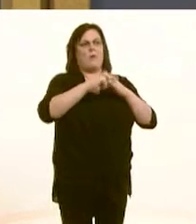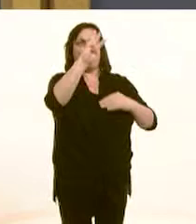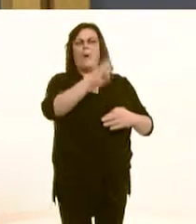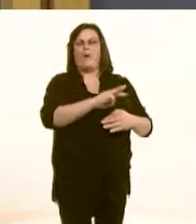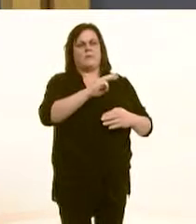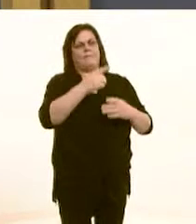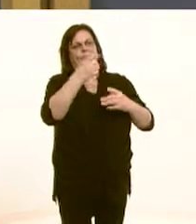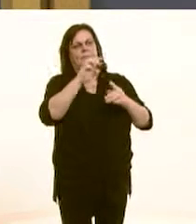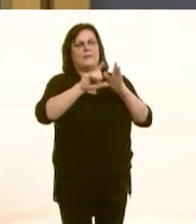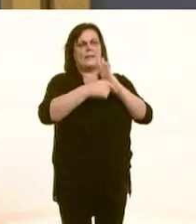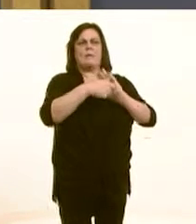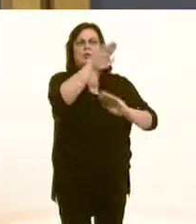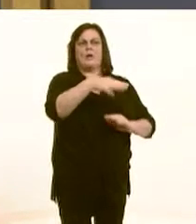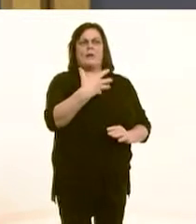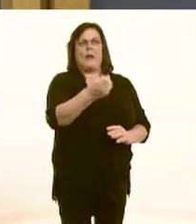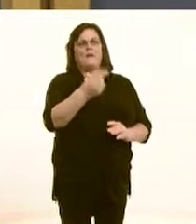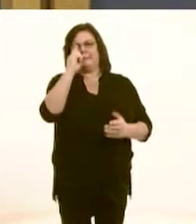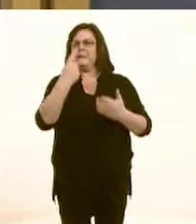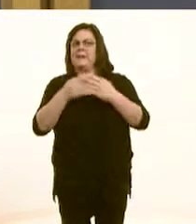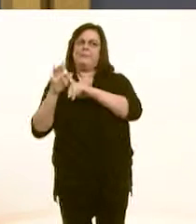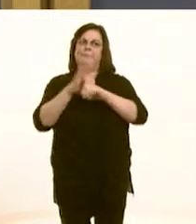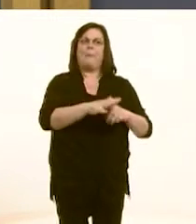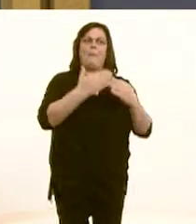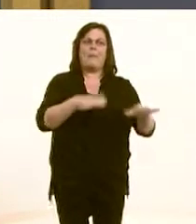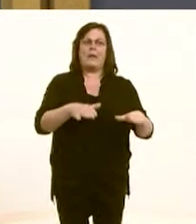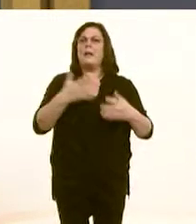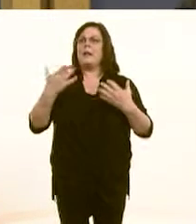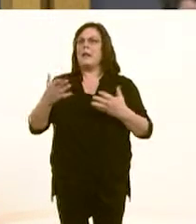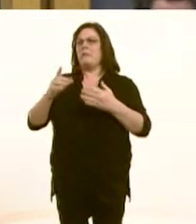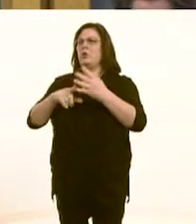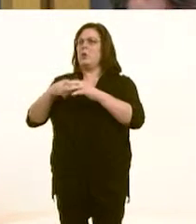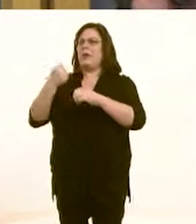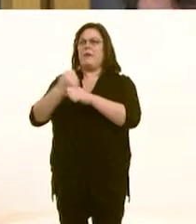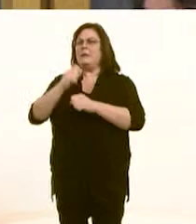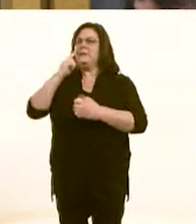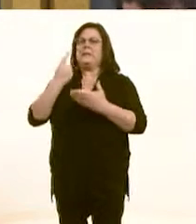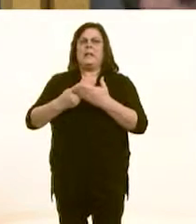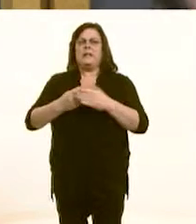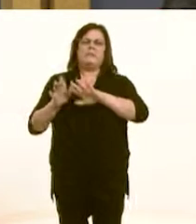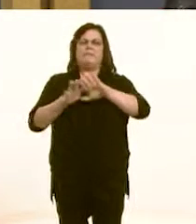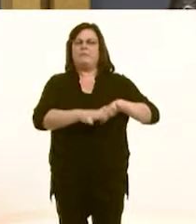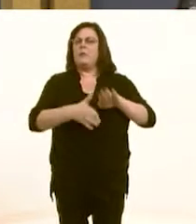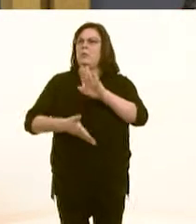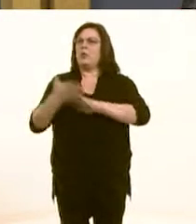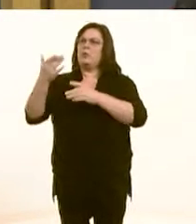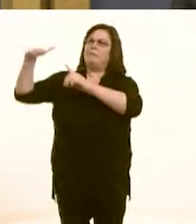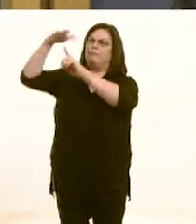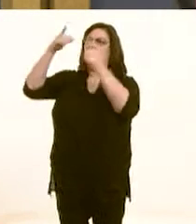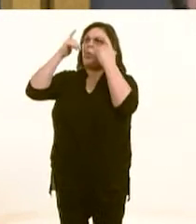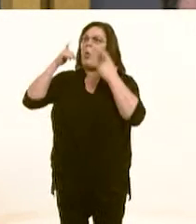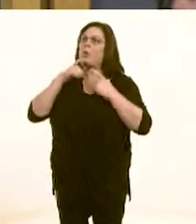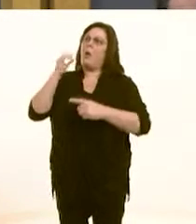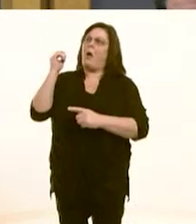take this matter to the Supreme Court, a decision that has been met with condemnation and disbelief. Will you raise this matter with the